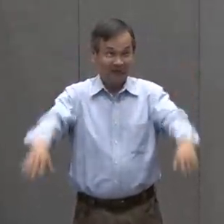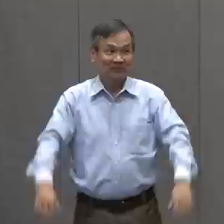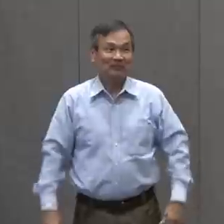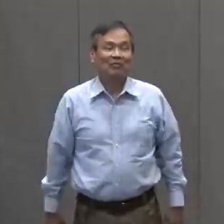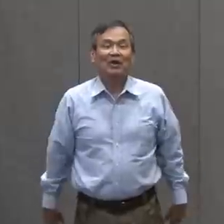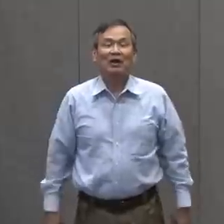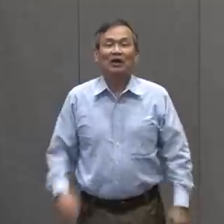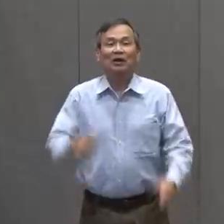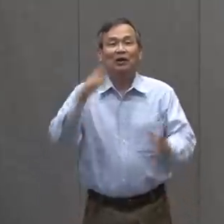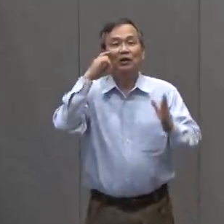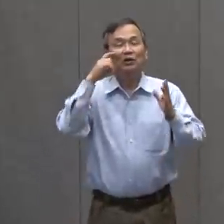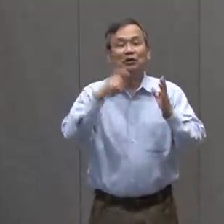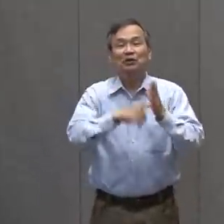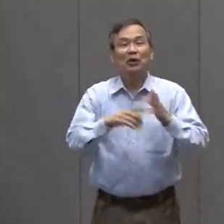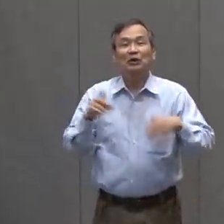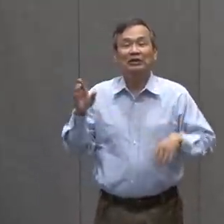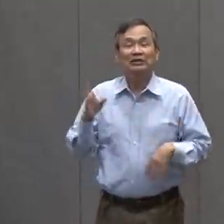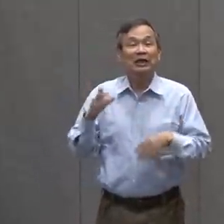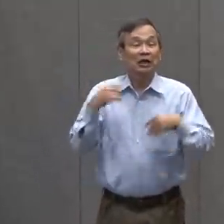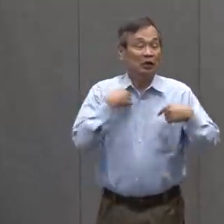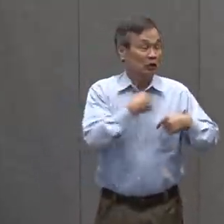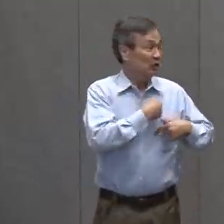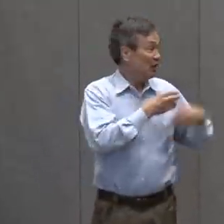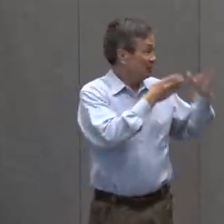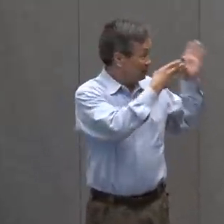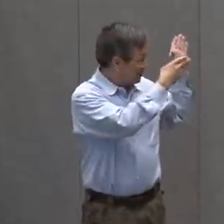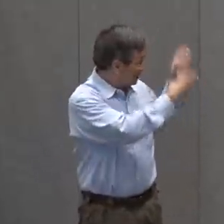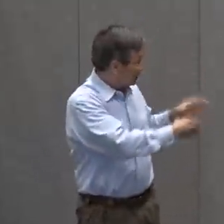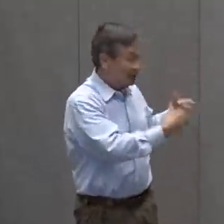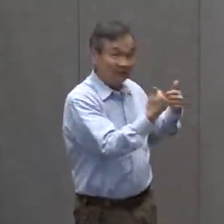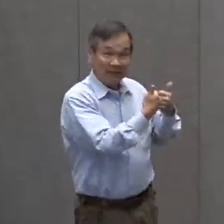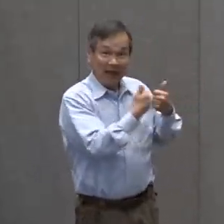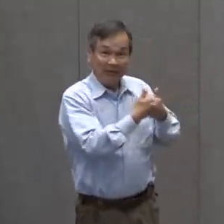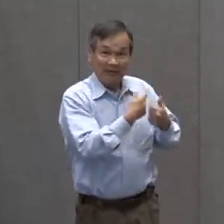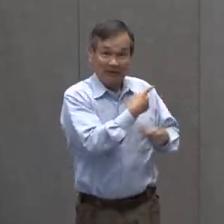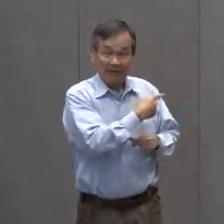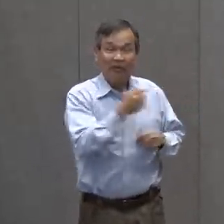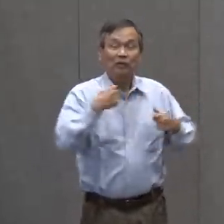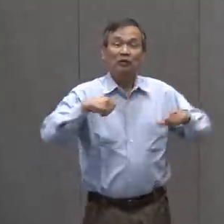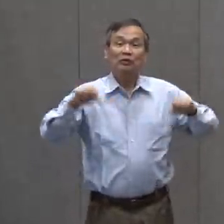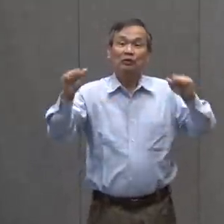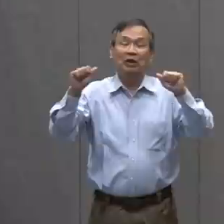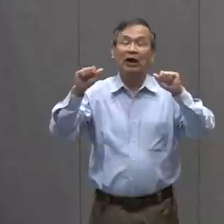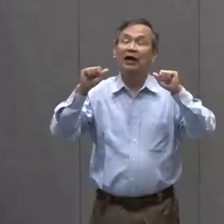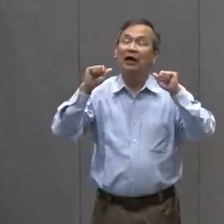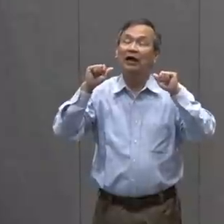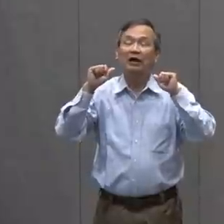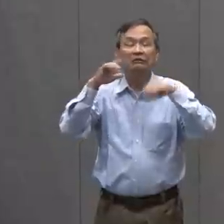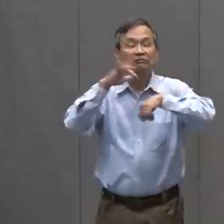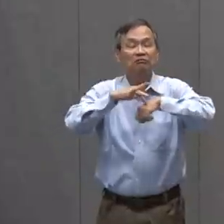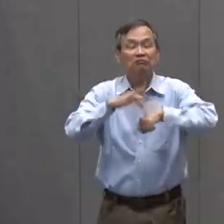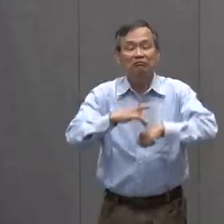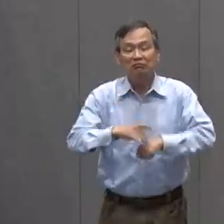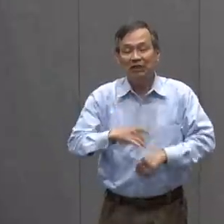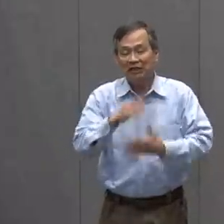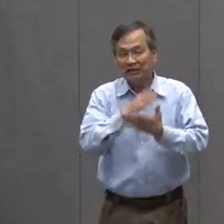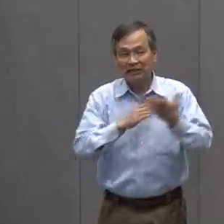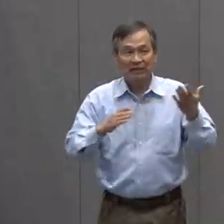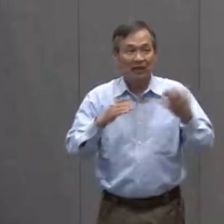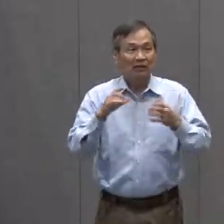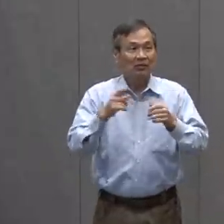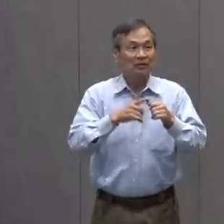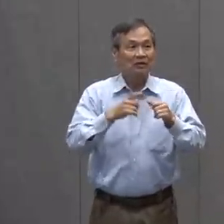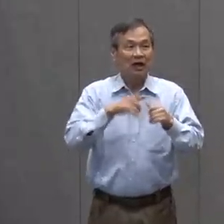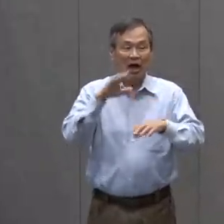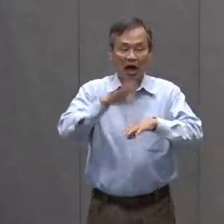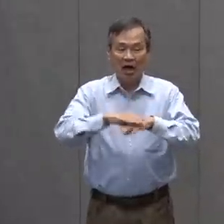We have, just really fast, we have some math games. We're going to be trying to get hit some of these, but we'll be starting with on target.